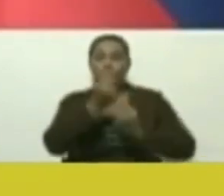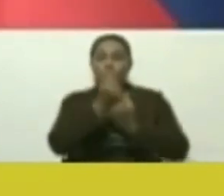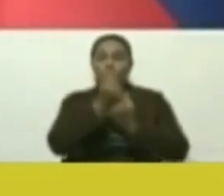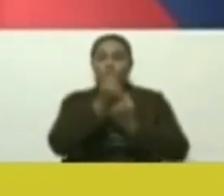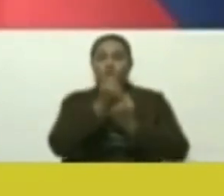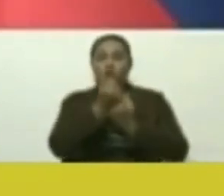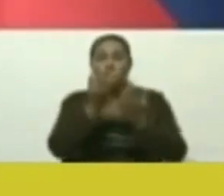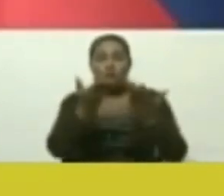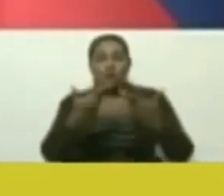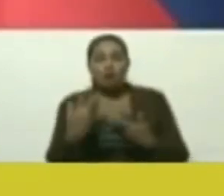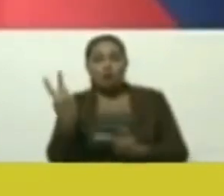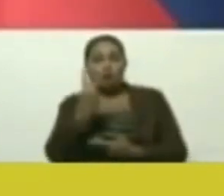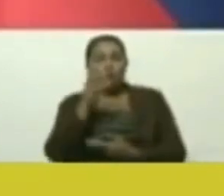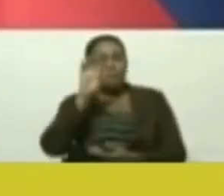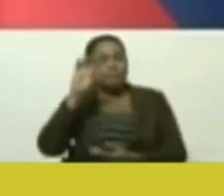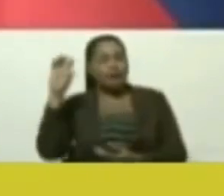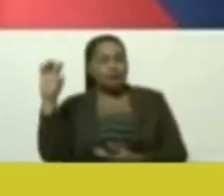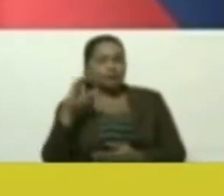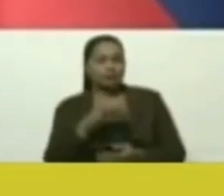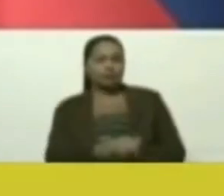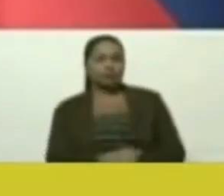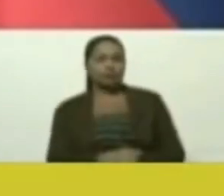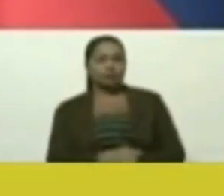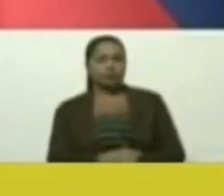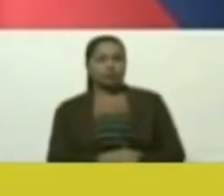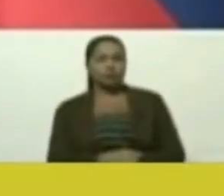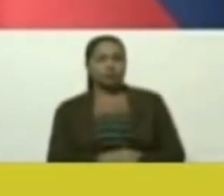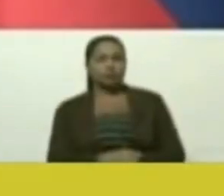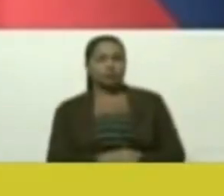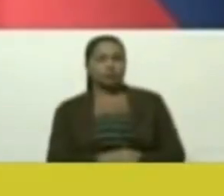And the cooperation between both countries.